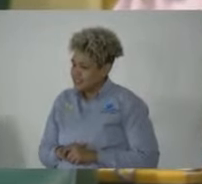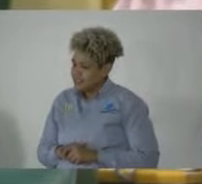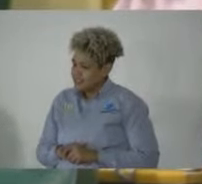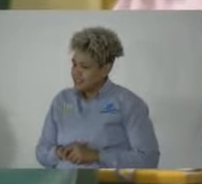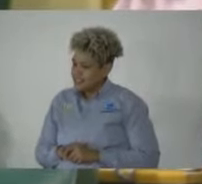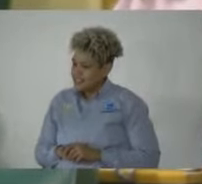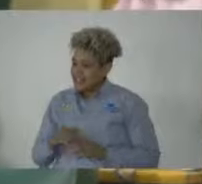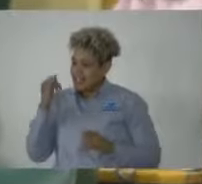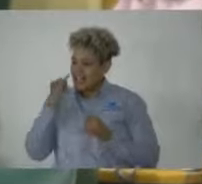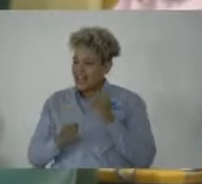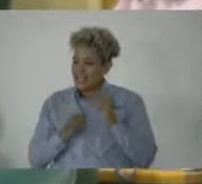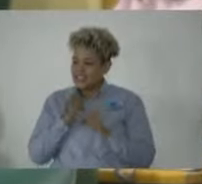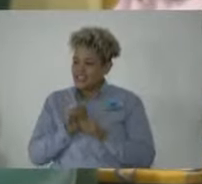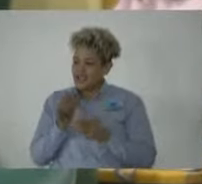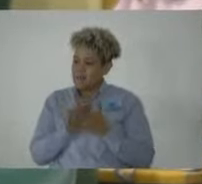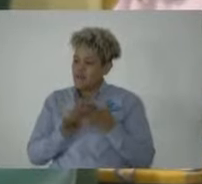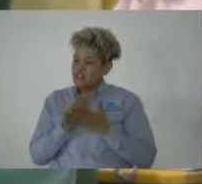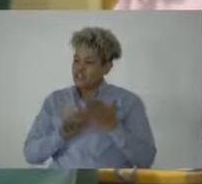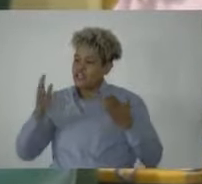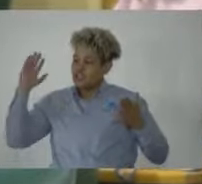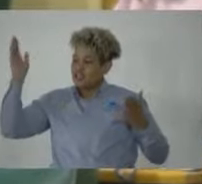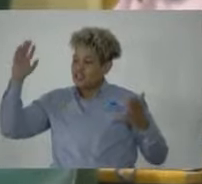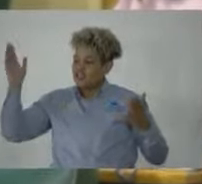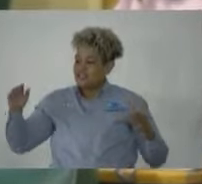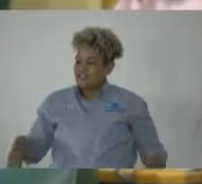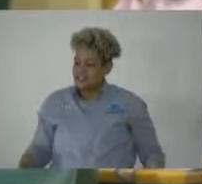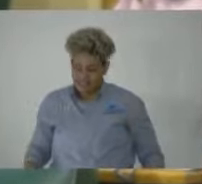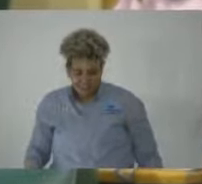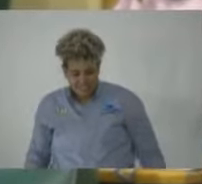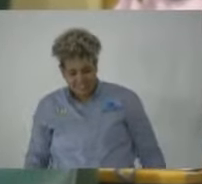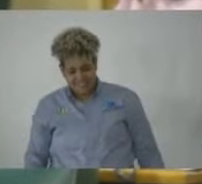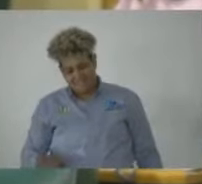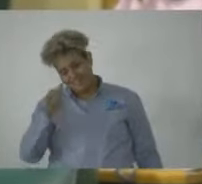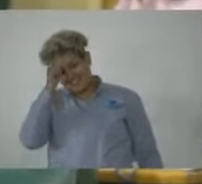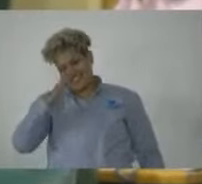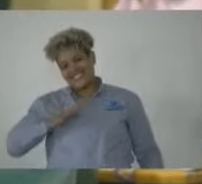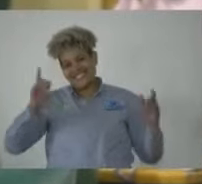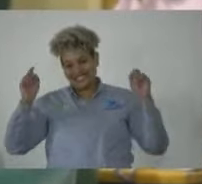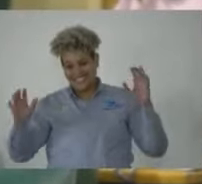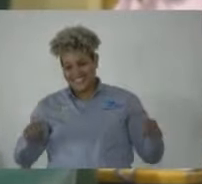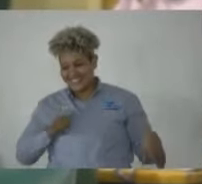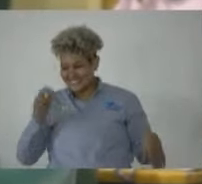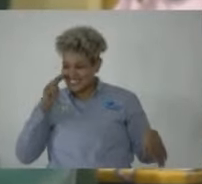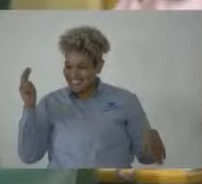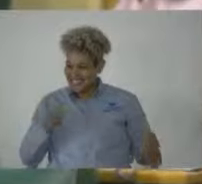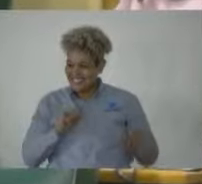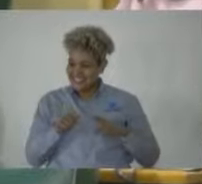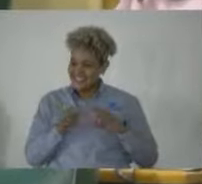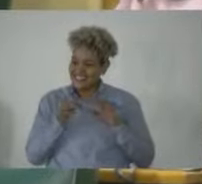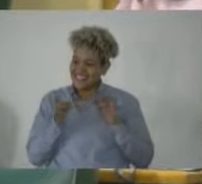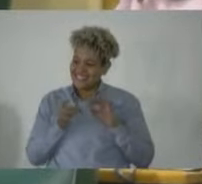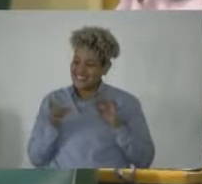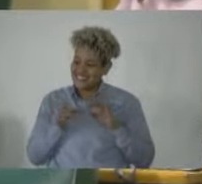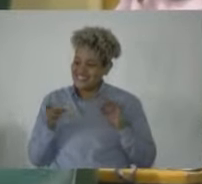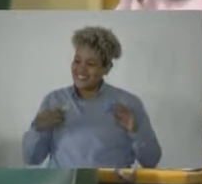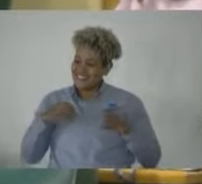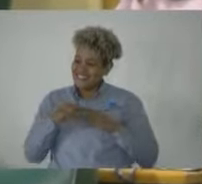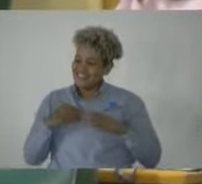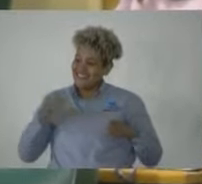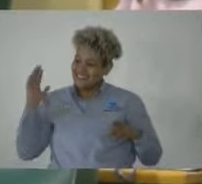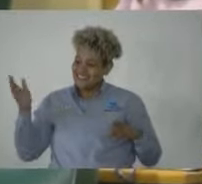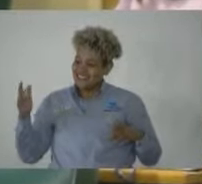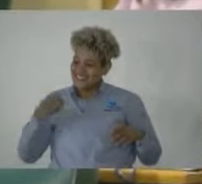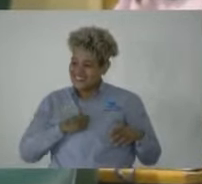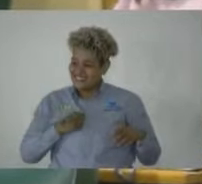in last year's budget presentation, Mr. Speaker, I'm not looking at him when I'm speaking. It's in my speech. I'm sorry,